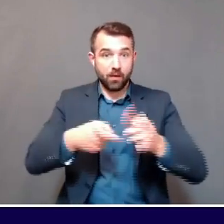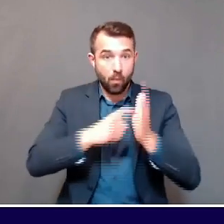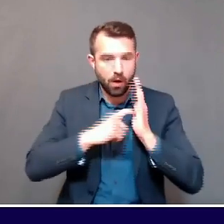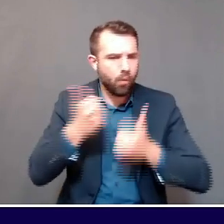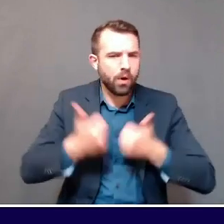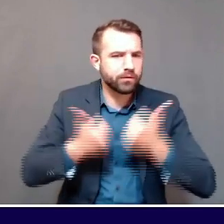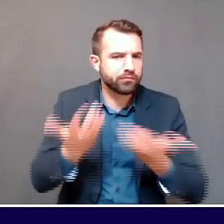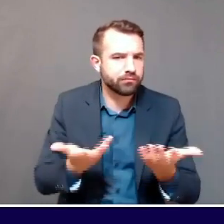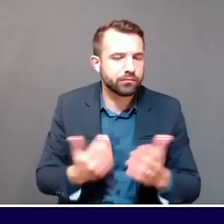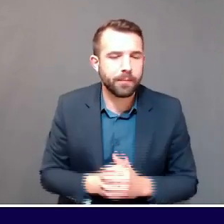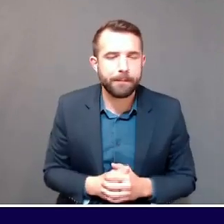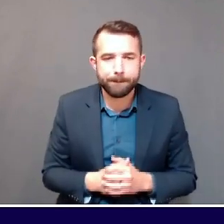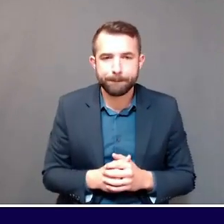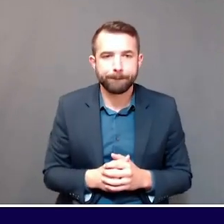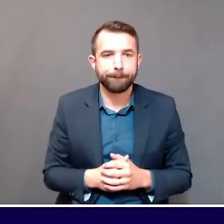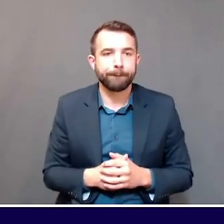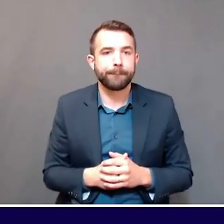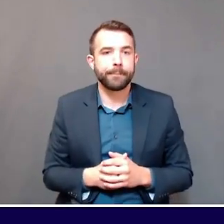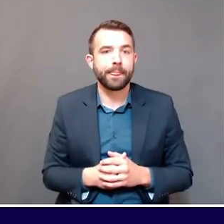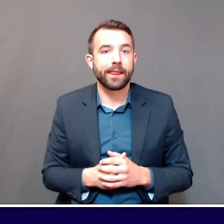Good question, Don. I want to be really